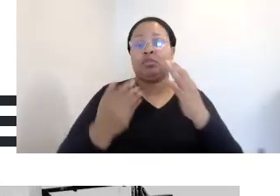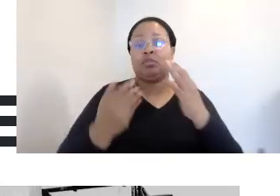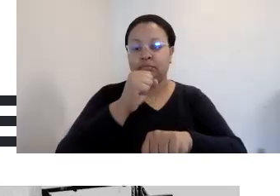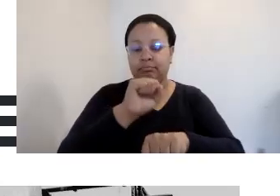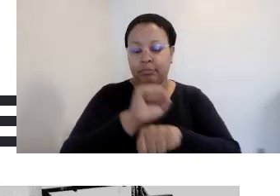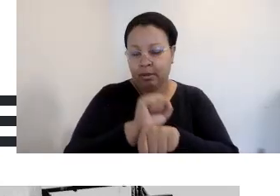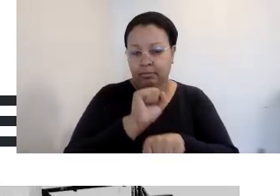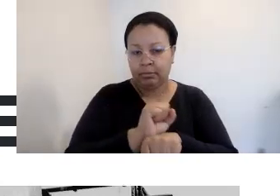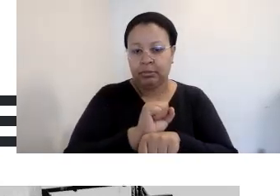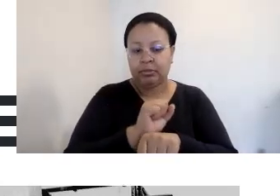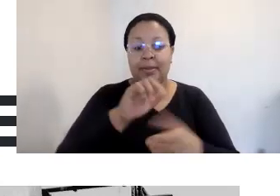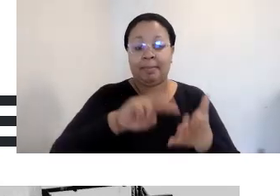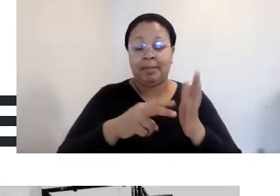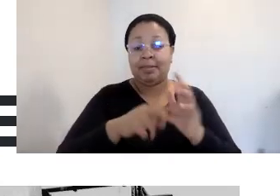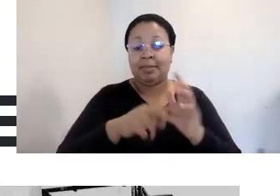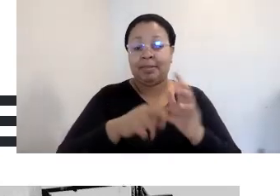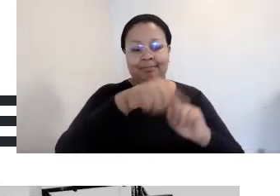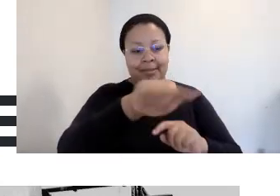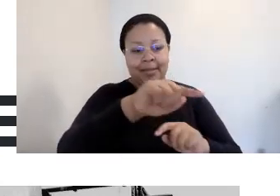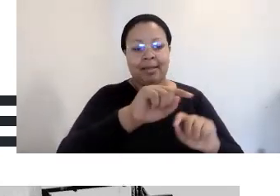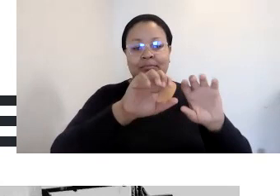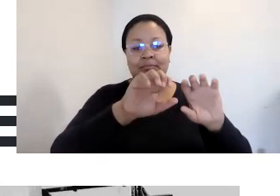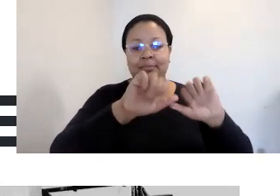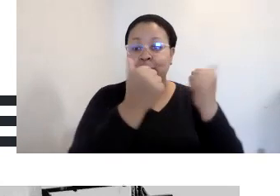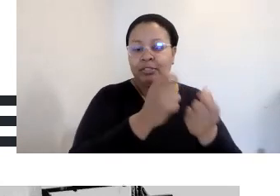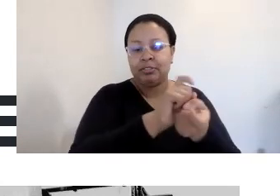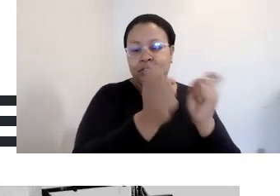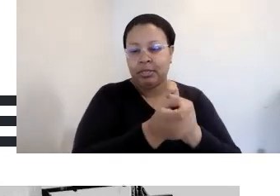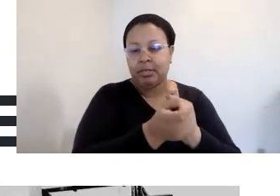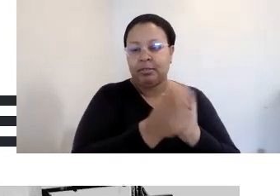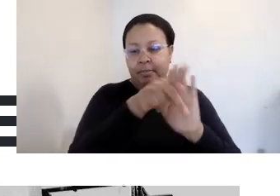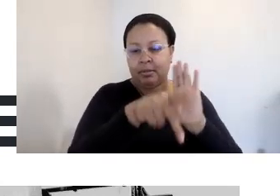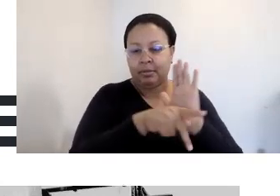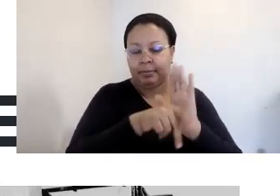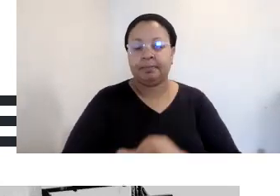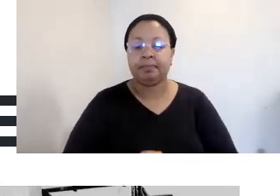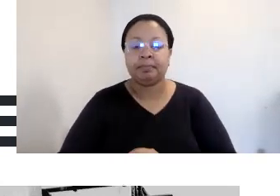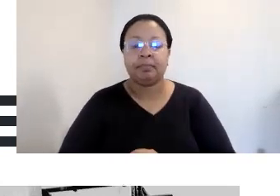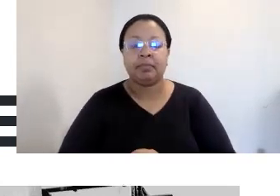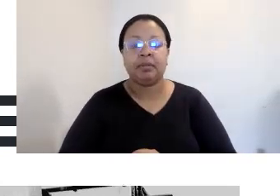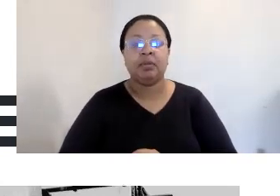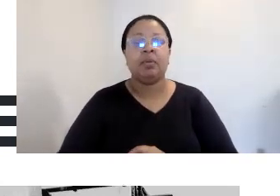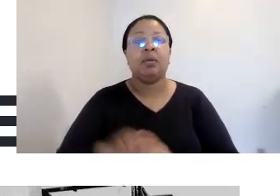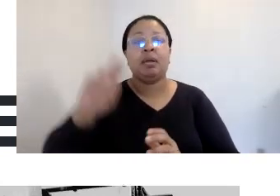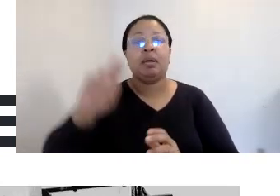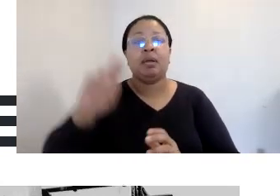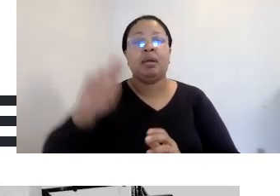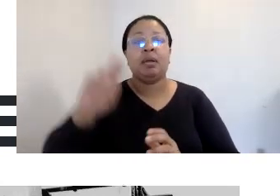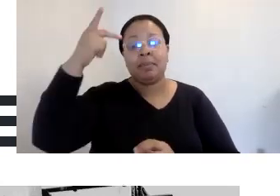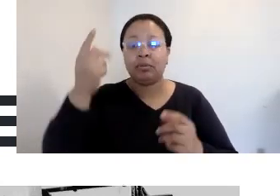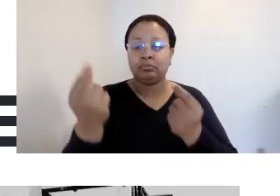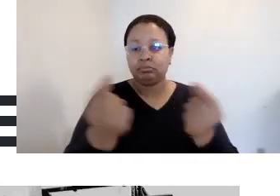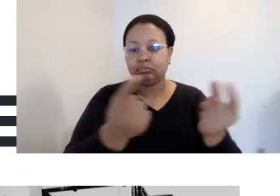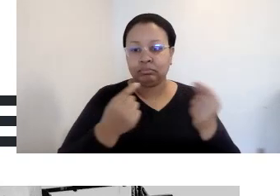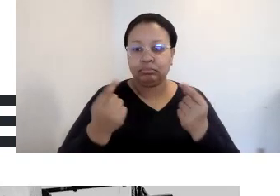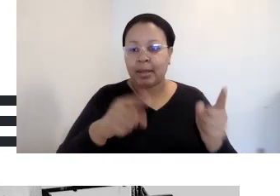And then you have political events. So political events can encompass a number of things. So I'm just going to list a